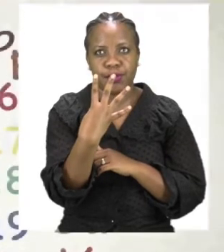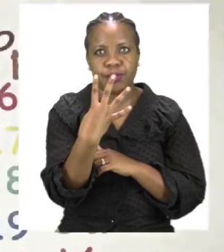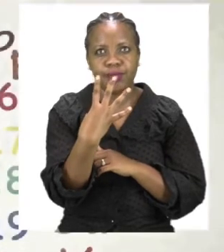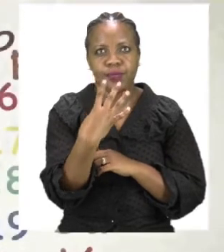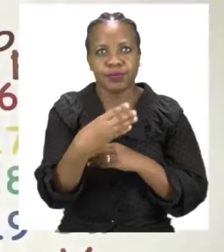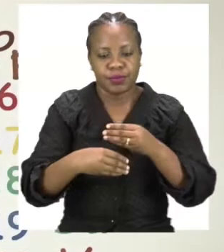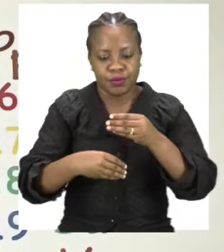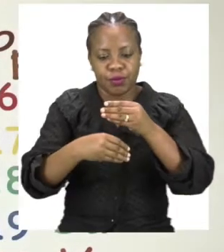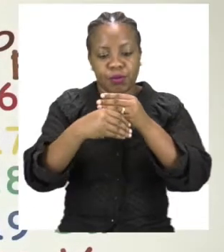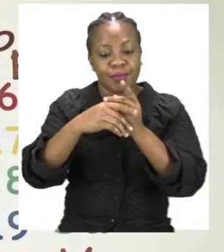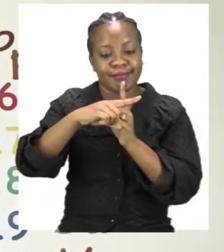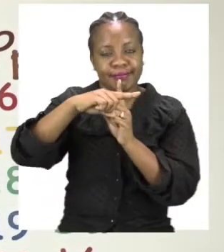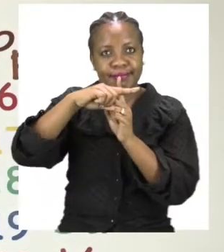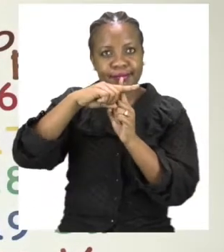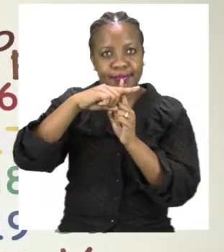plus